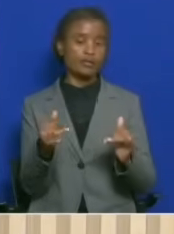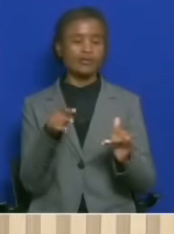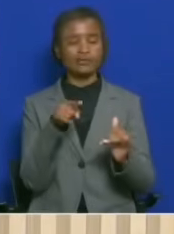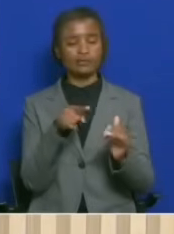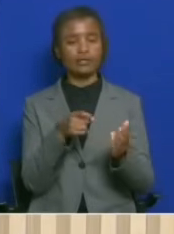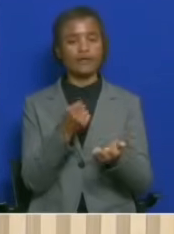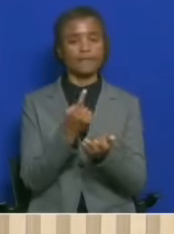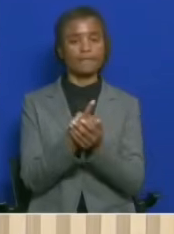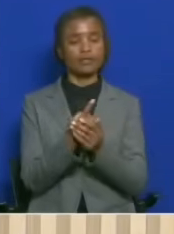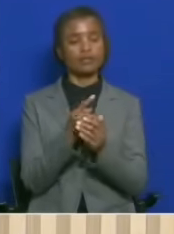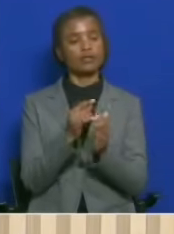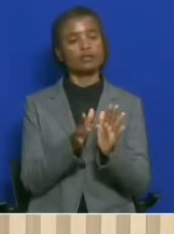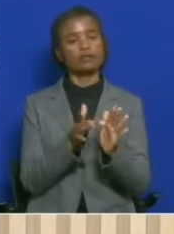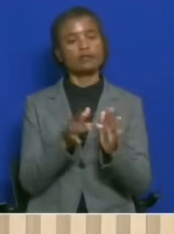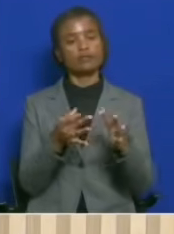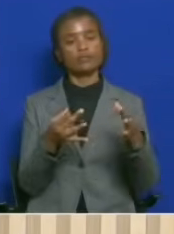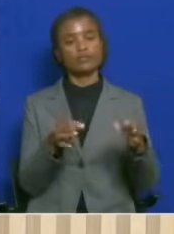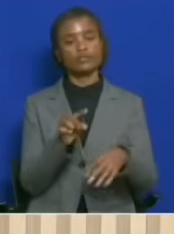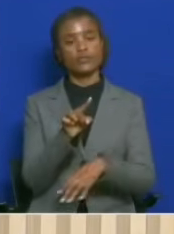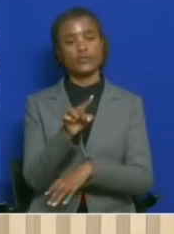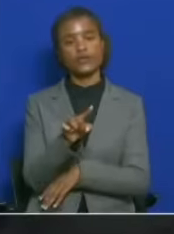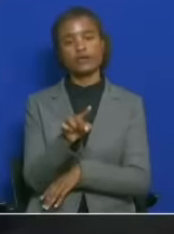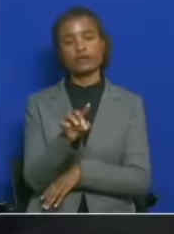because it's now on the other phone.